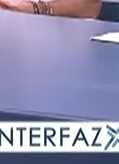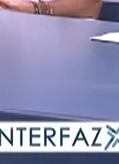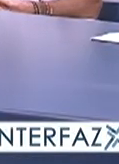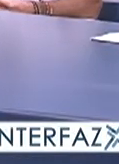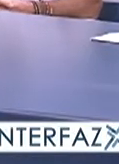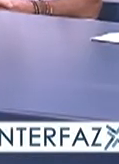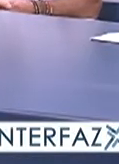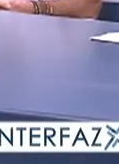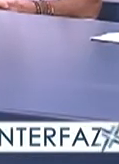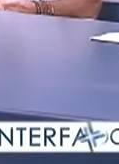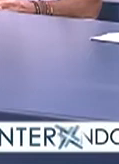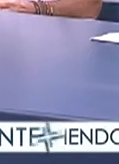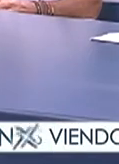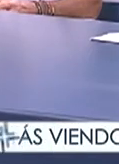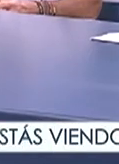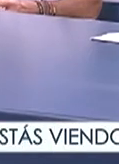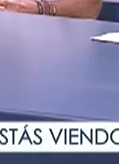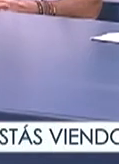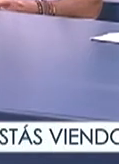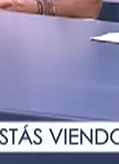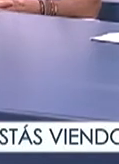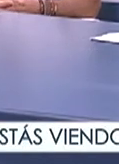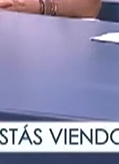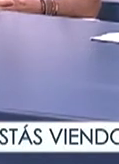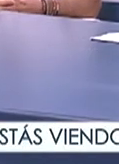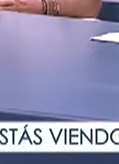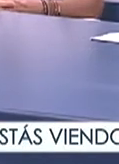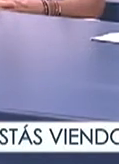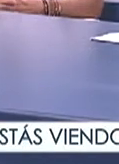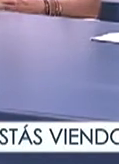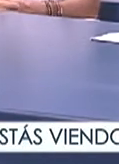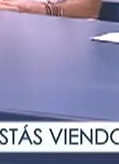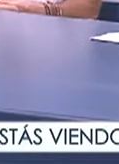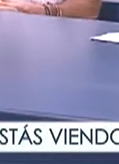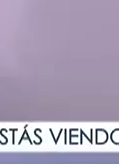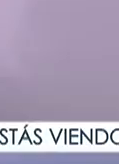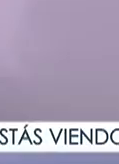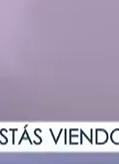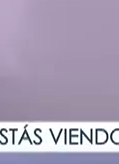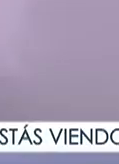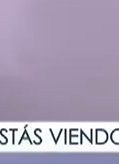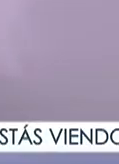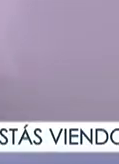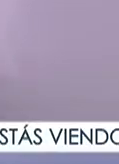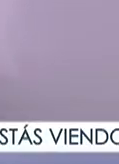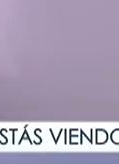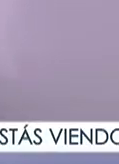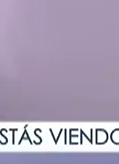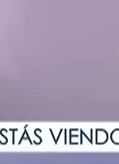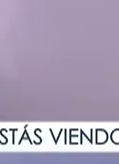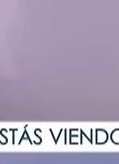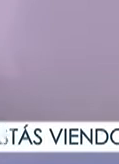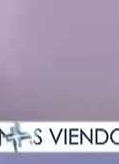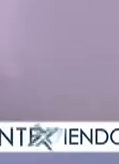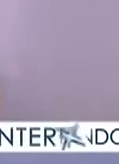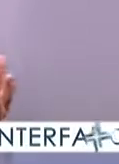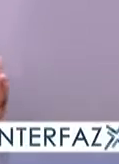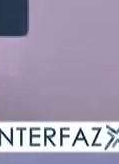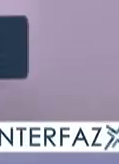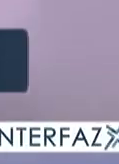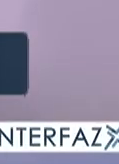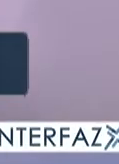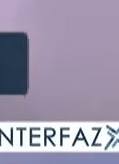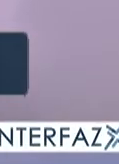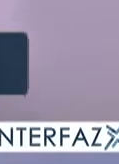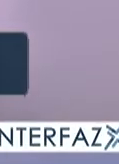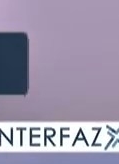60 interviews. So there's a lot of material, and we've spent a lot of time going over that material. And we have many, many friends that keep saying, well, when are we going to